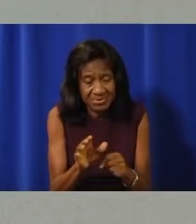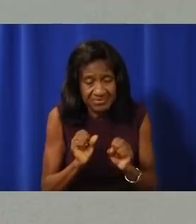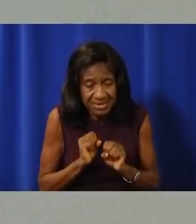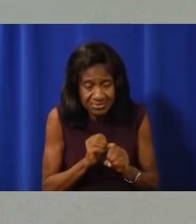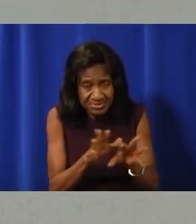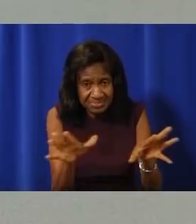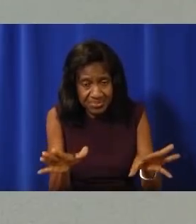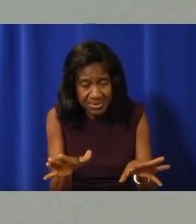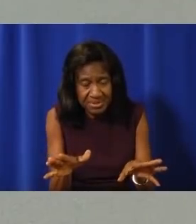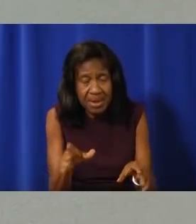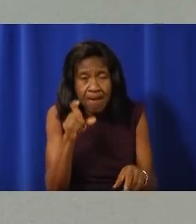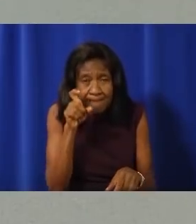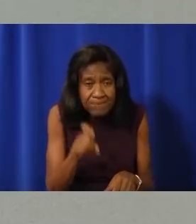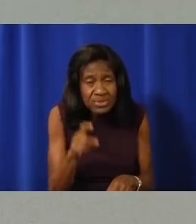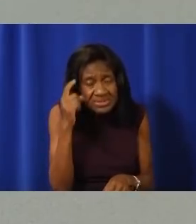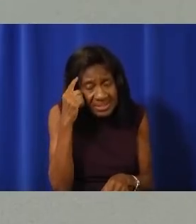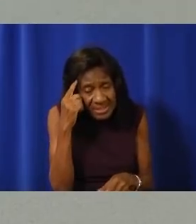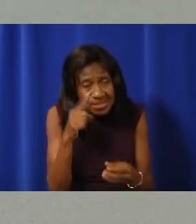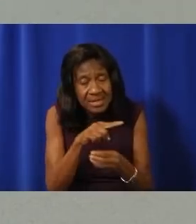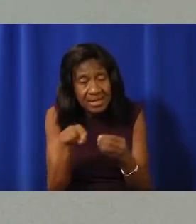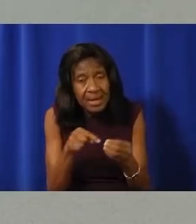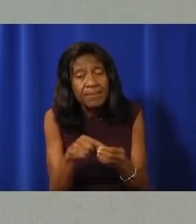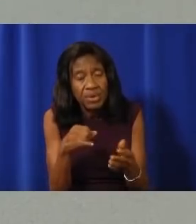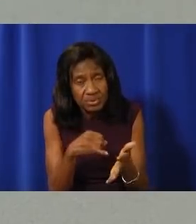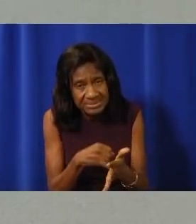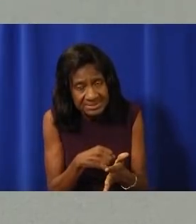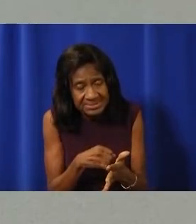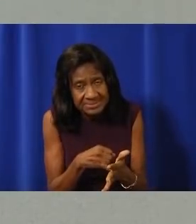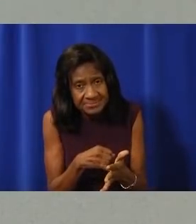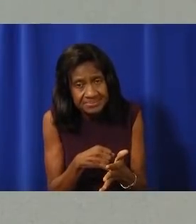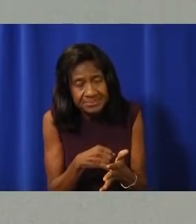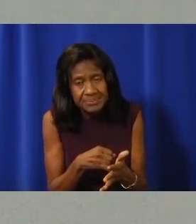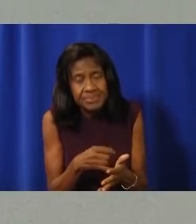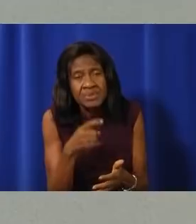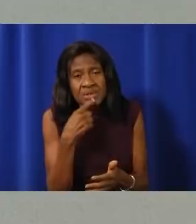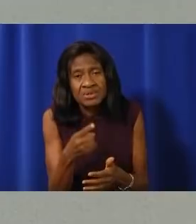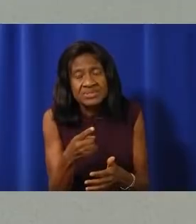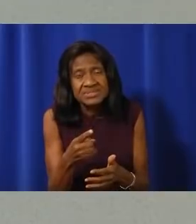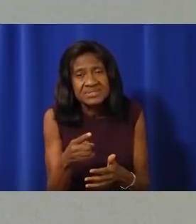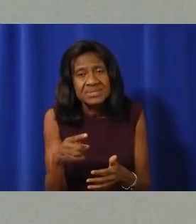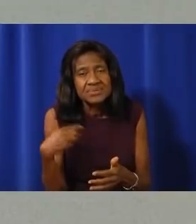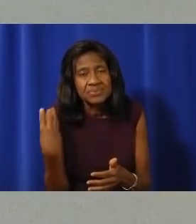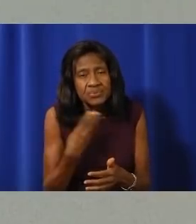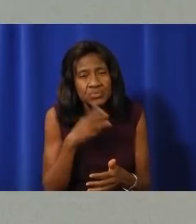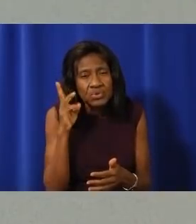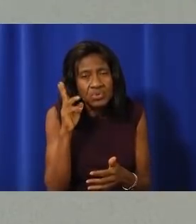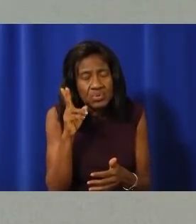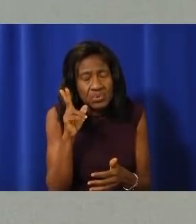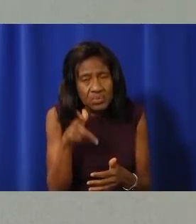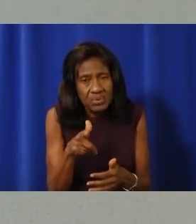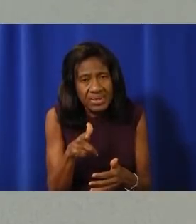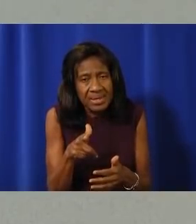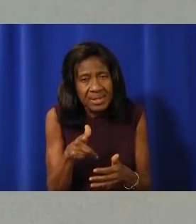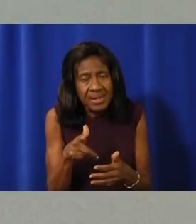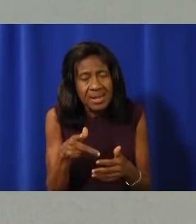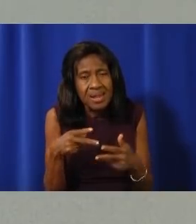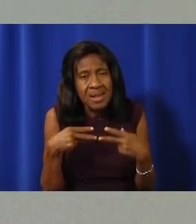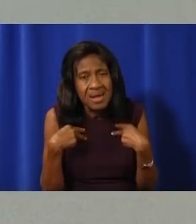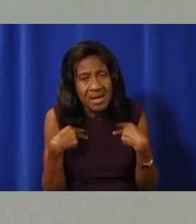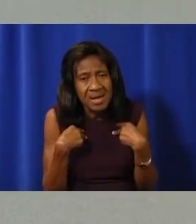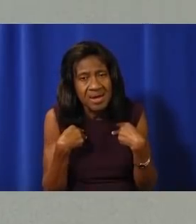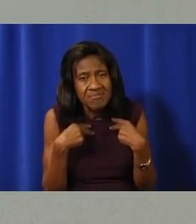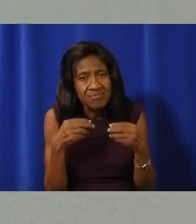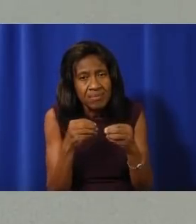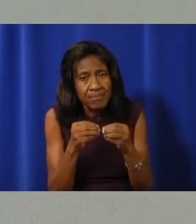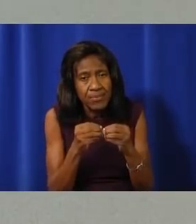So there are, as the Premier said, a number of areas now requiring further work, including lengthening the 5-day quarantine